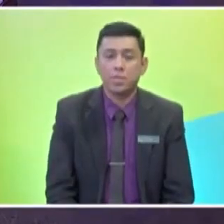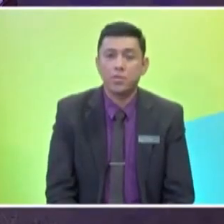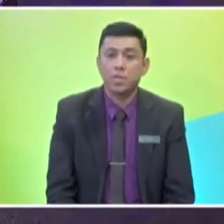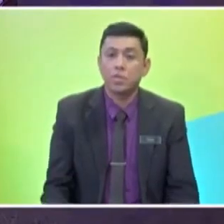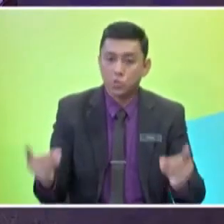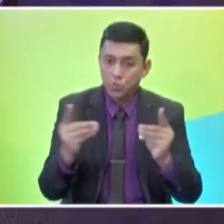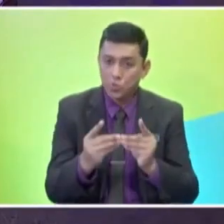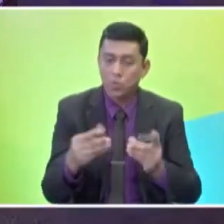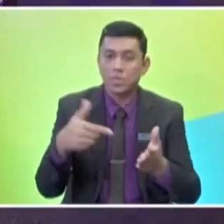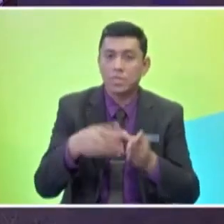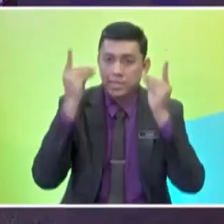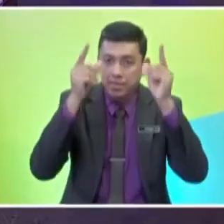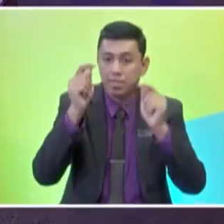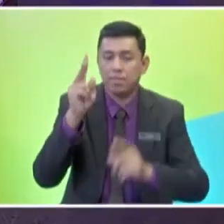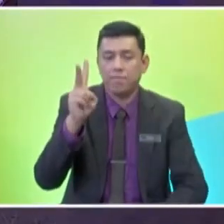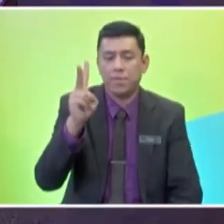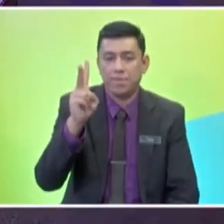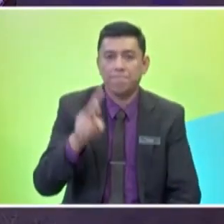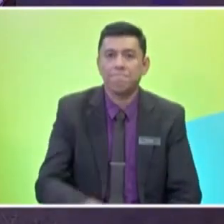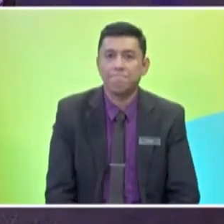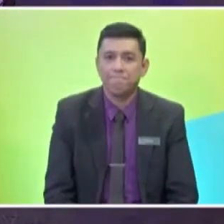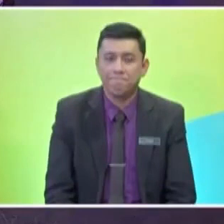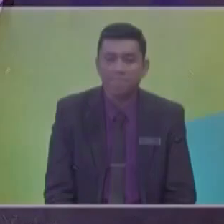I'll see you in Today TV KPM. Don't go anywhere.